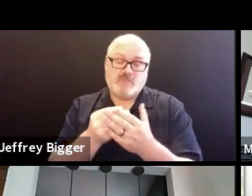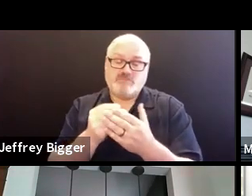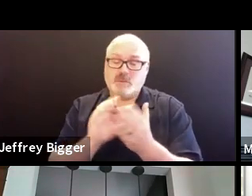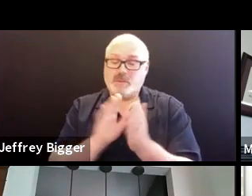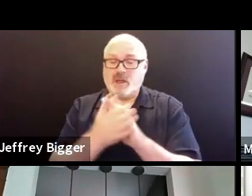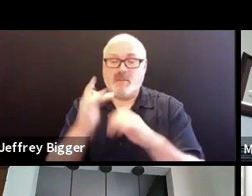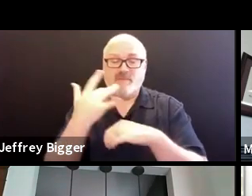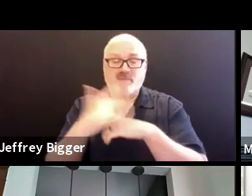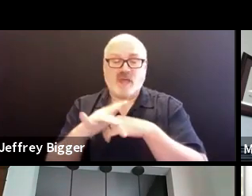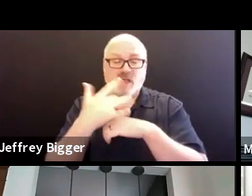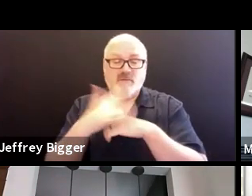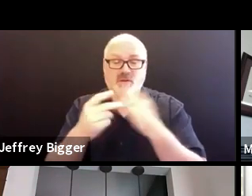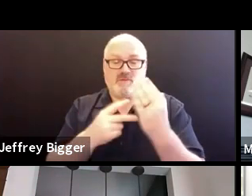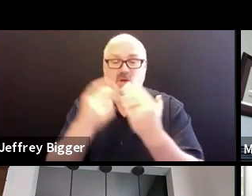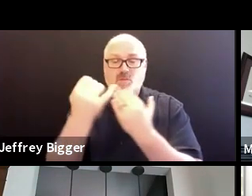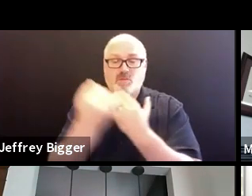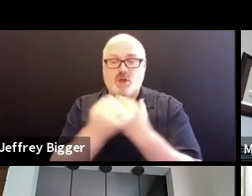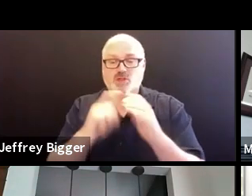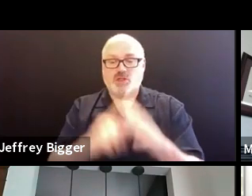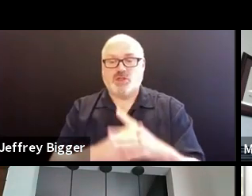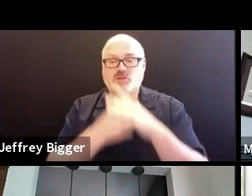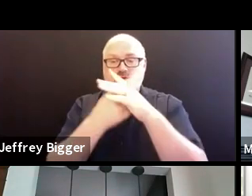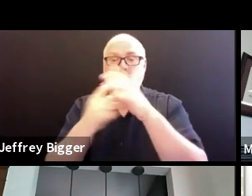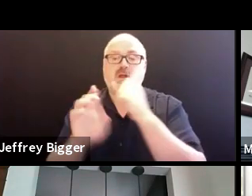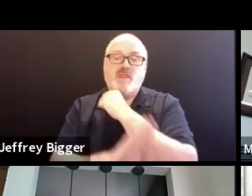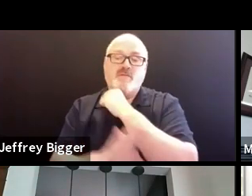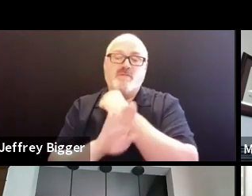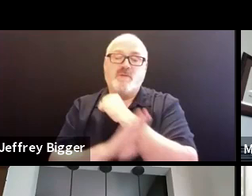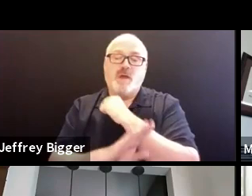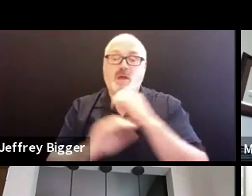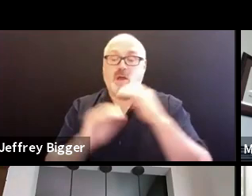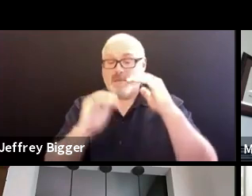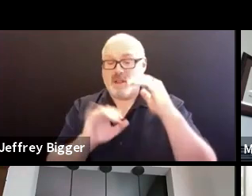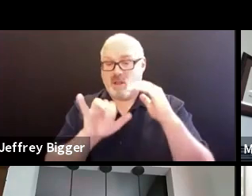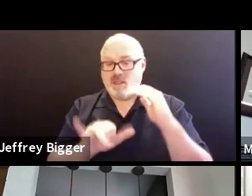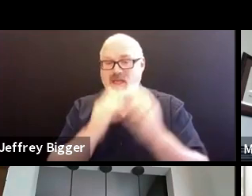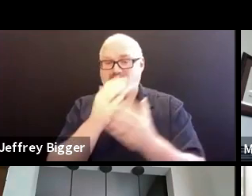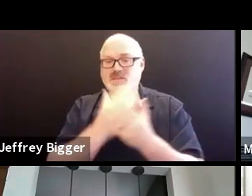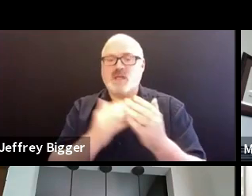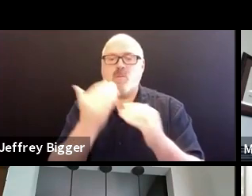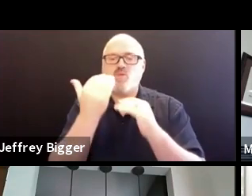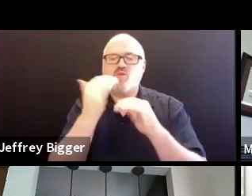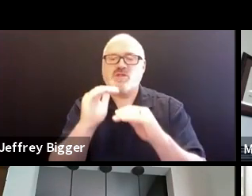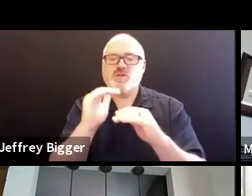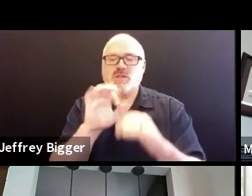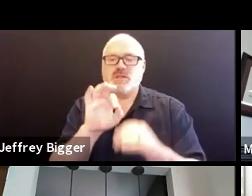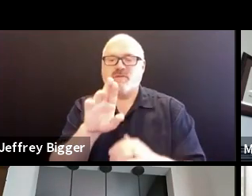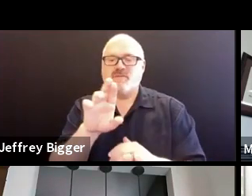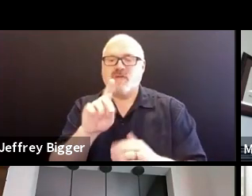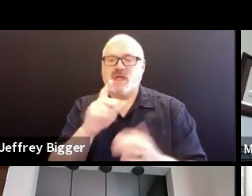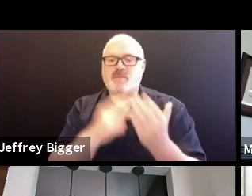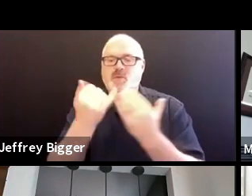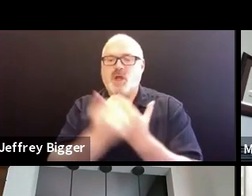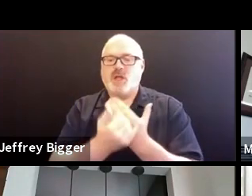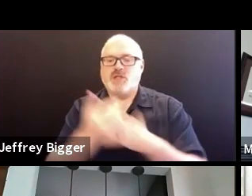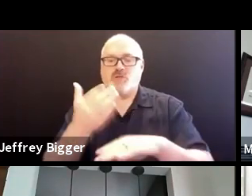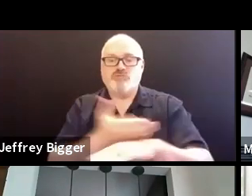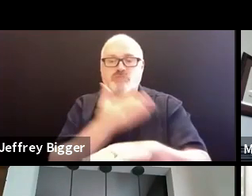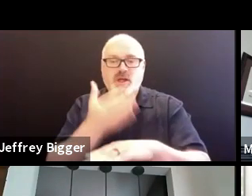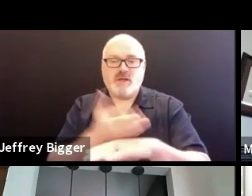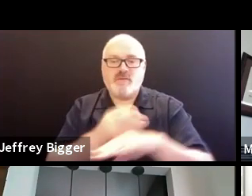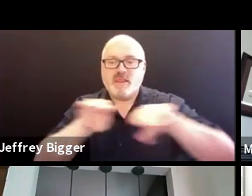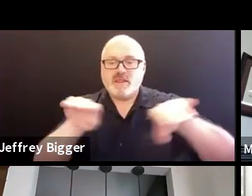for projects beginning in the fall. Below that are some restricted fund projects, renovating the swimming locker room.